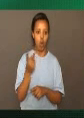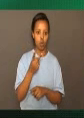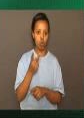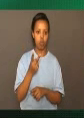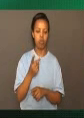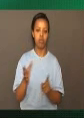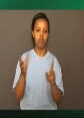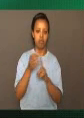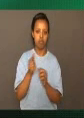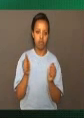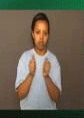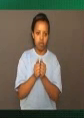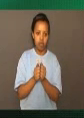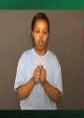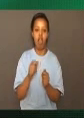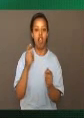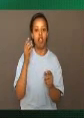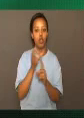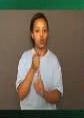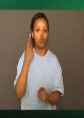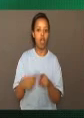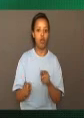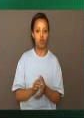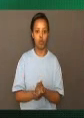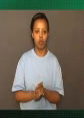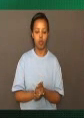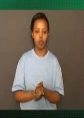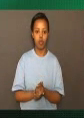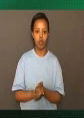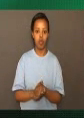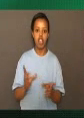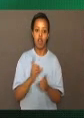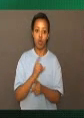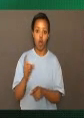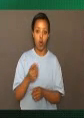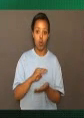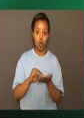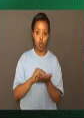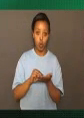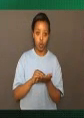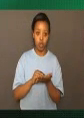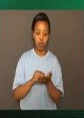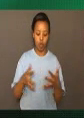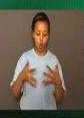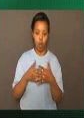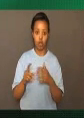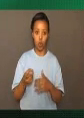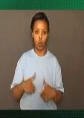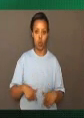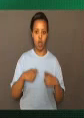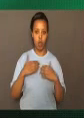Organic molecules can be complex, and they are found in living